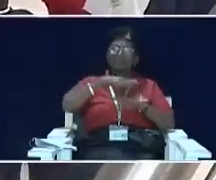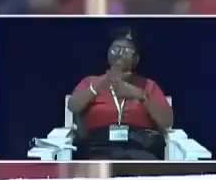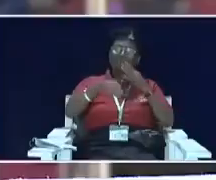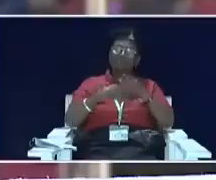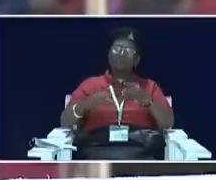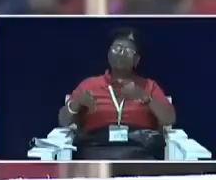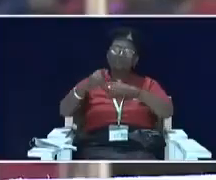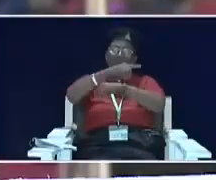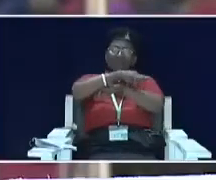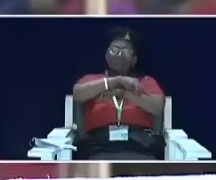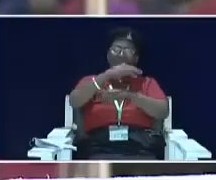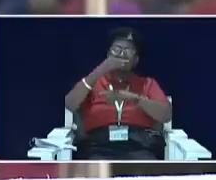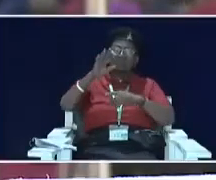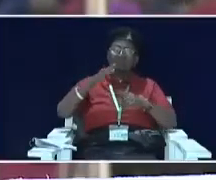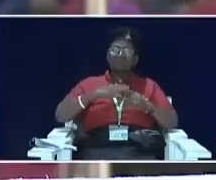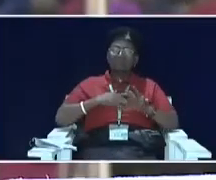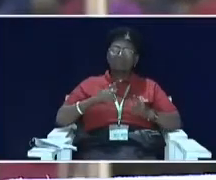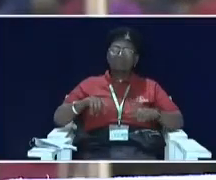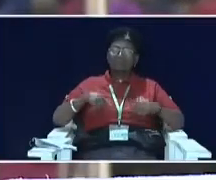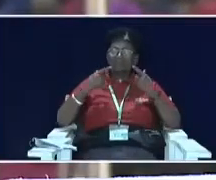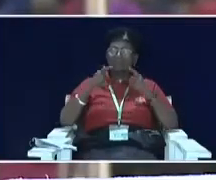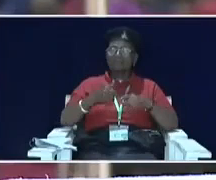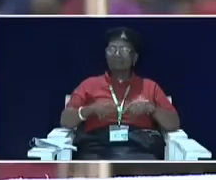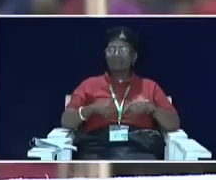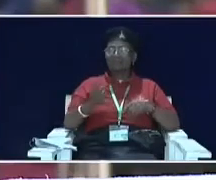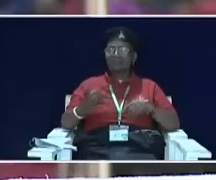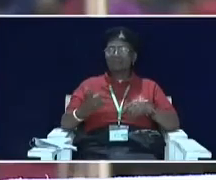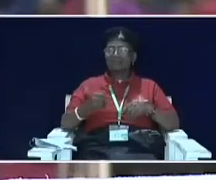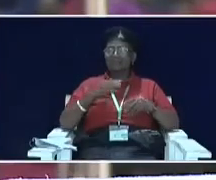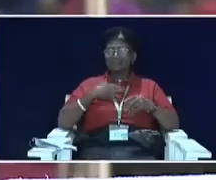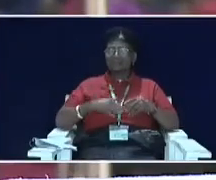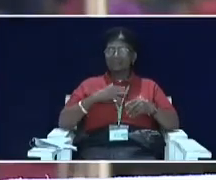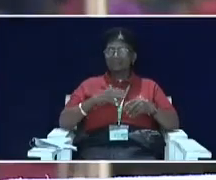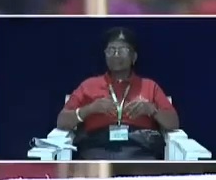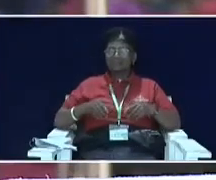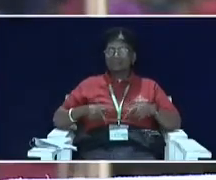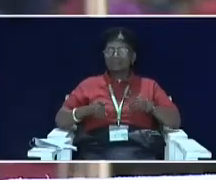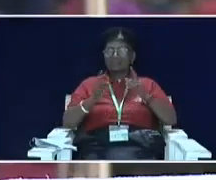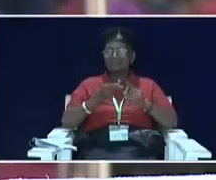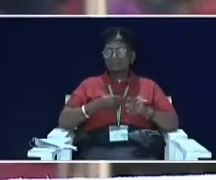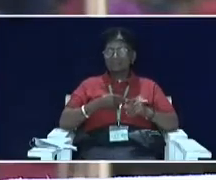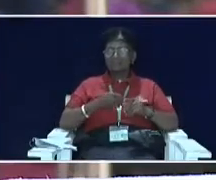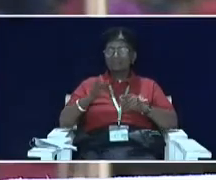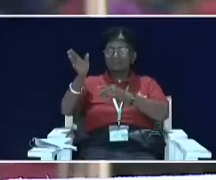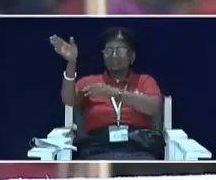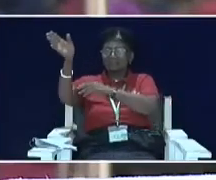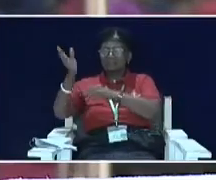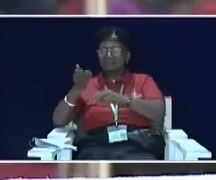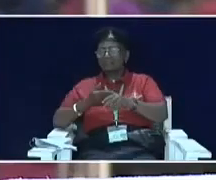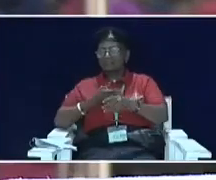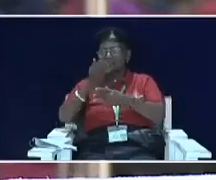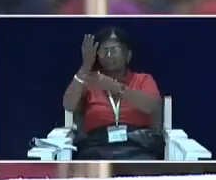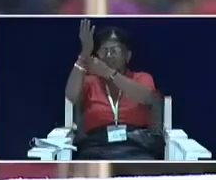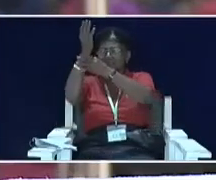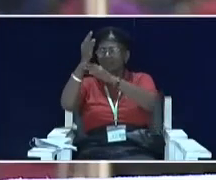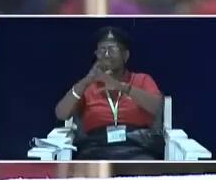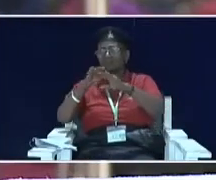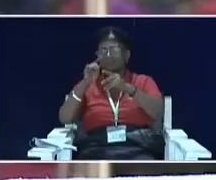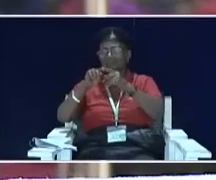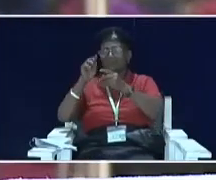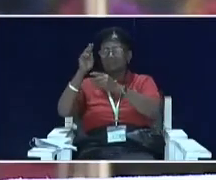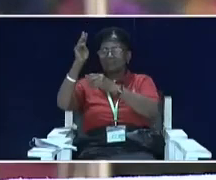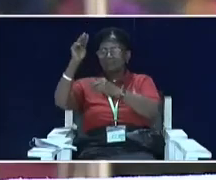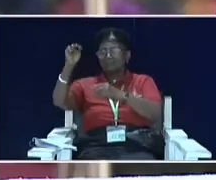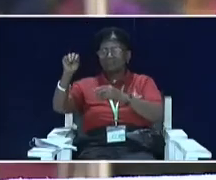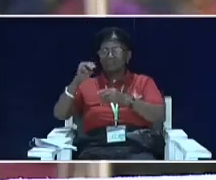sisters and intercede for them. Pray that the Almighty God will have mercy on them,